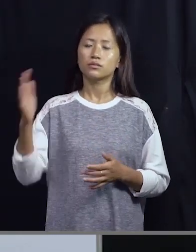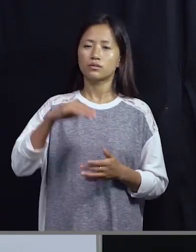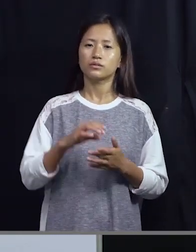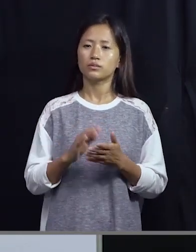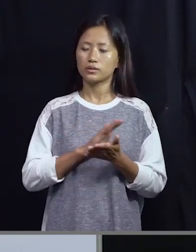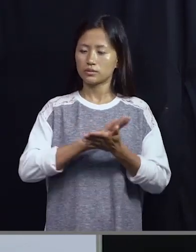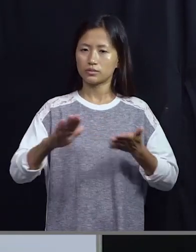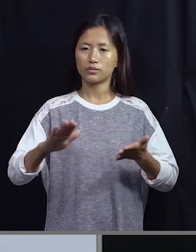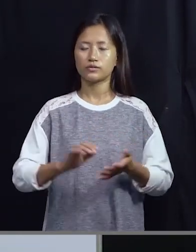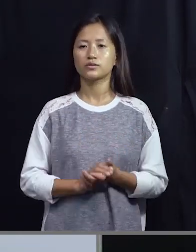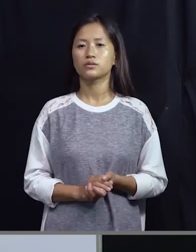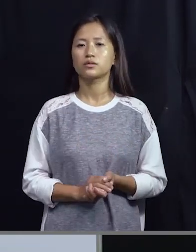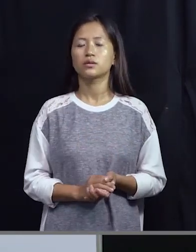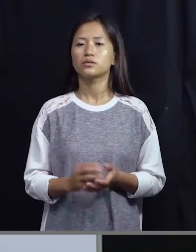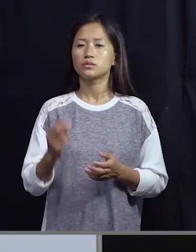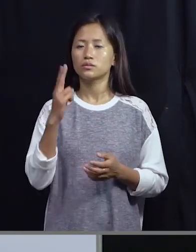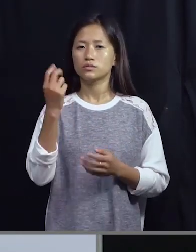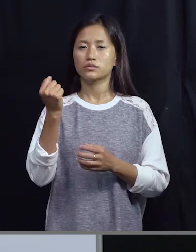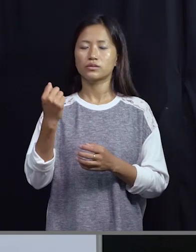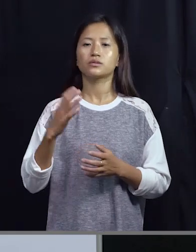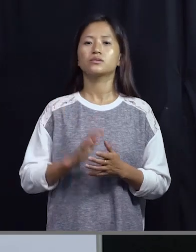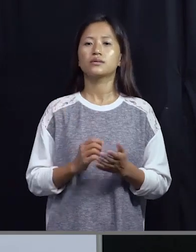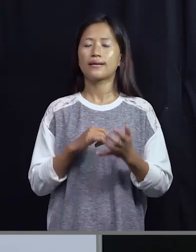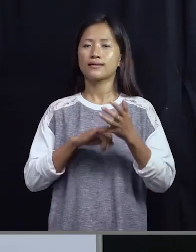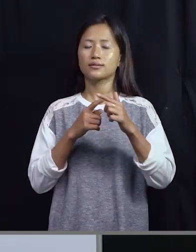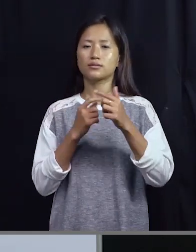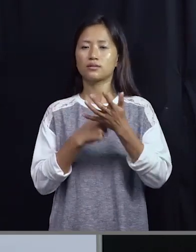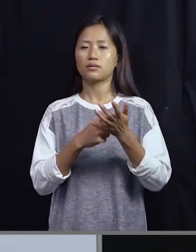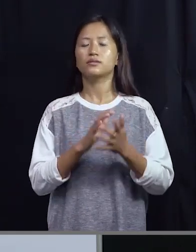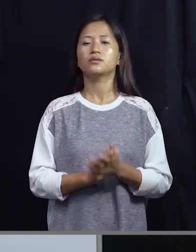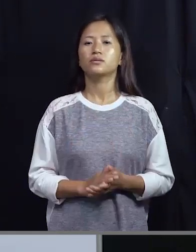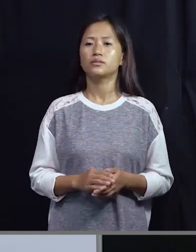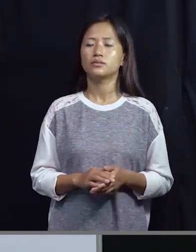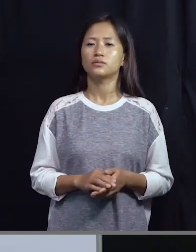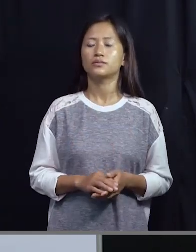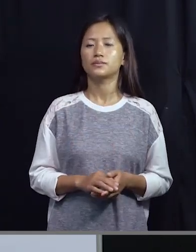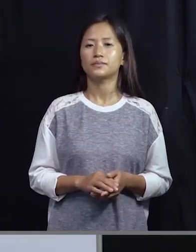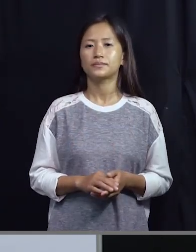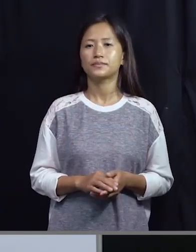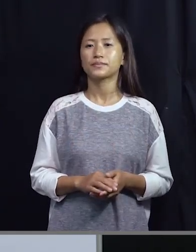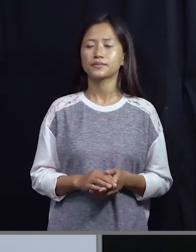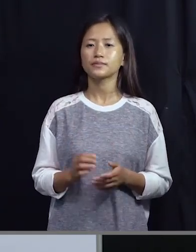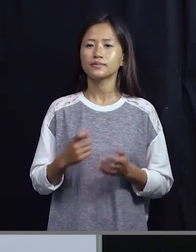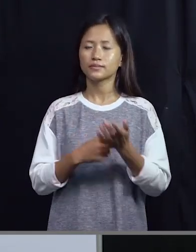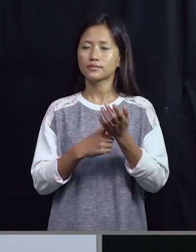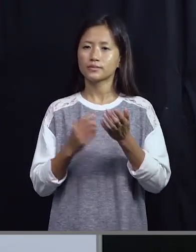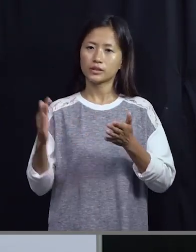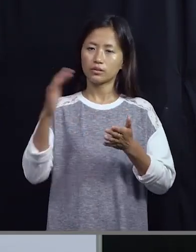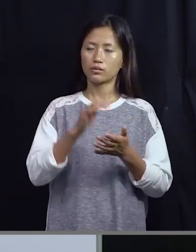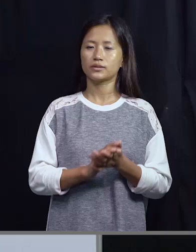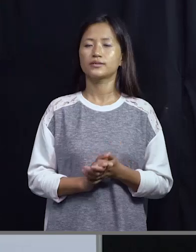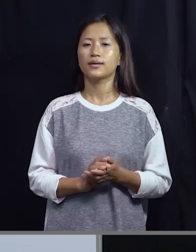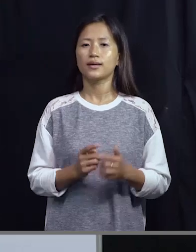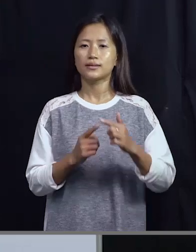is removed, the two strands will not be able to separate out. So that recoiling tension is